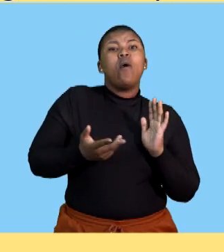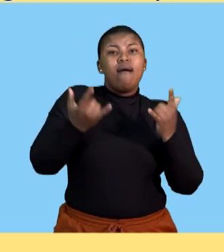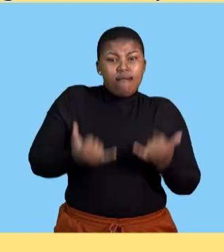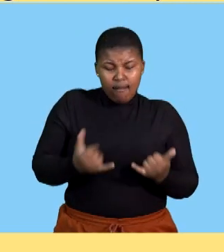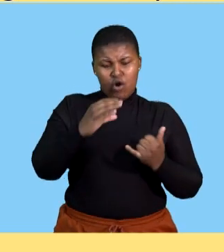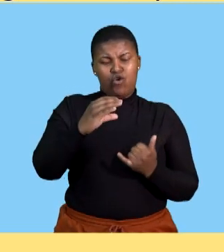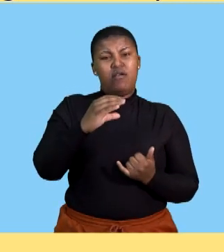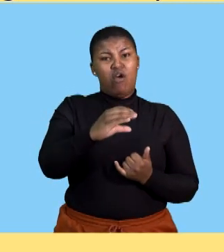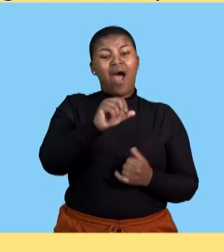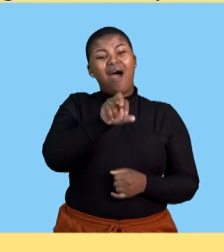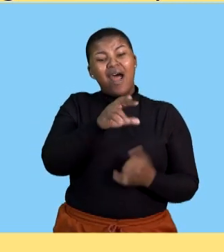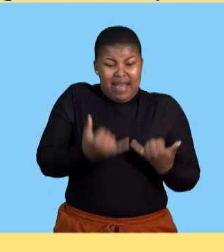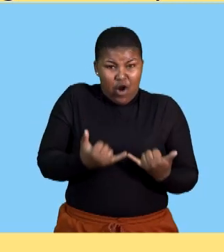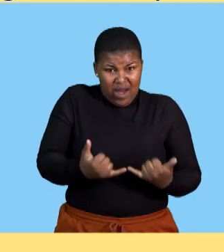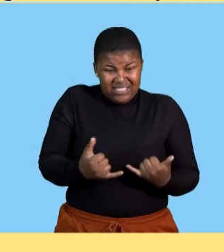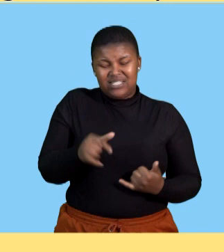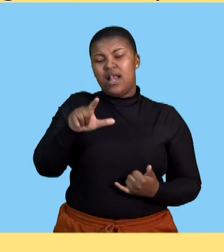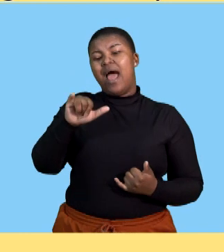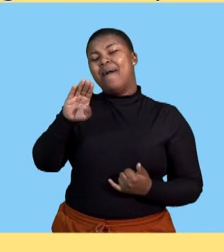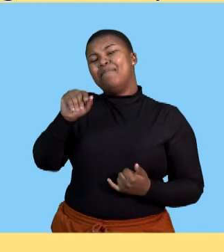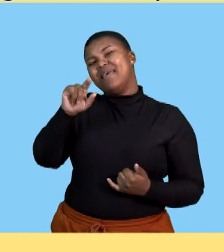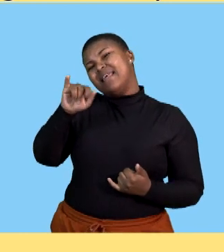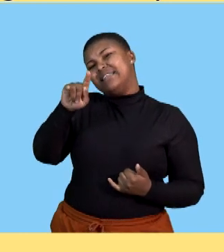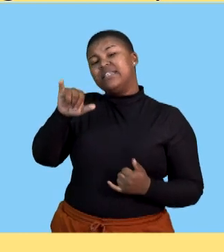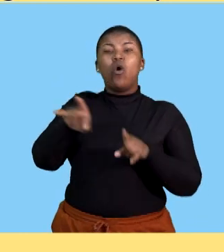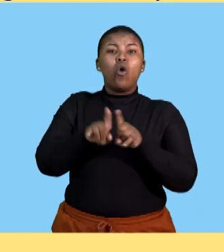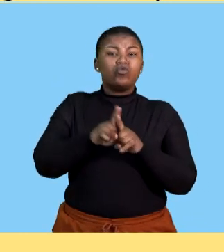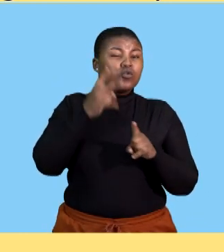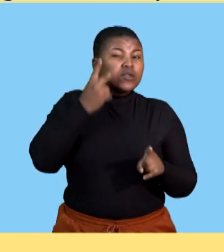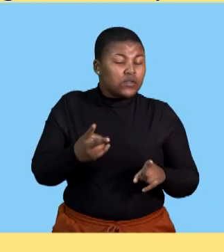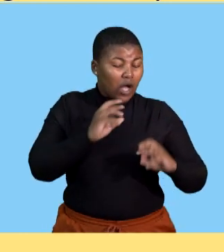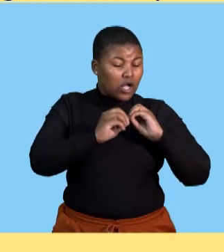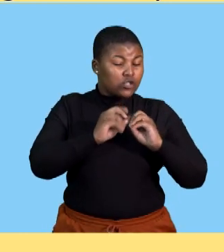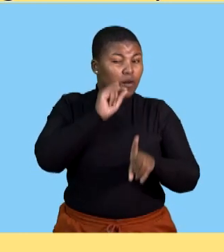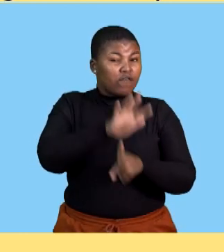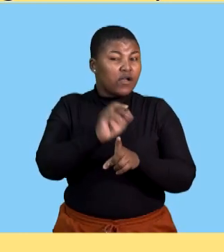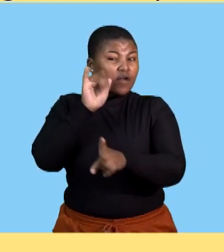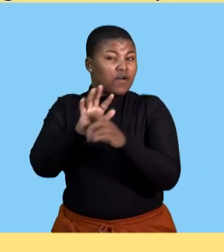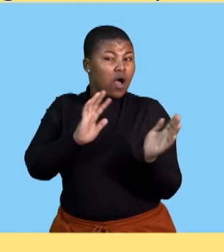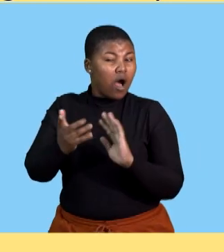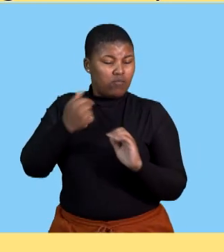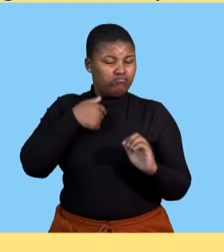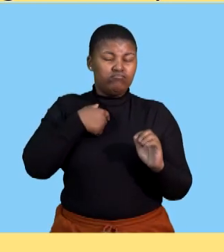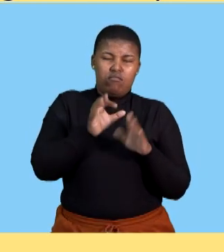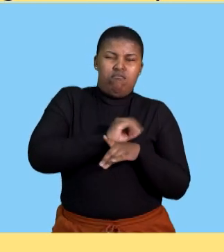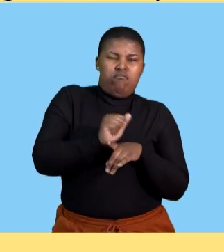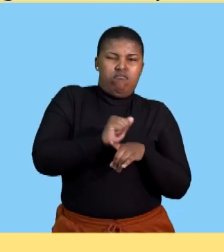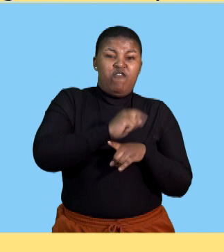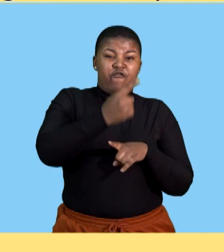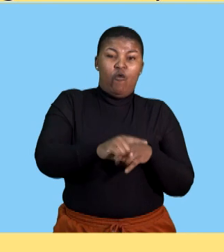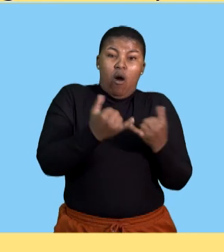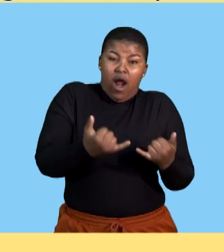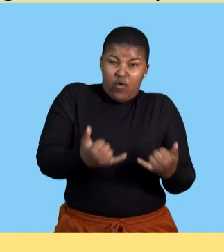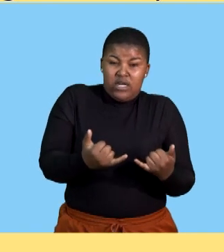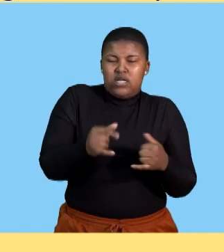current liabilities. And we want to see how other adjustments will also affect when we prepare our